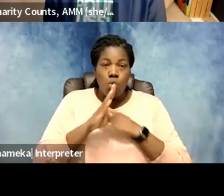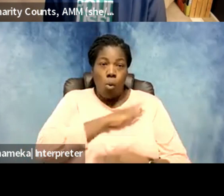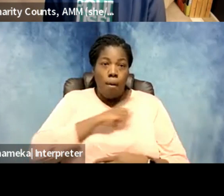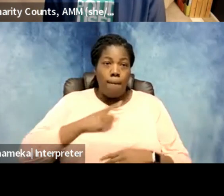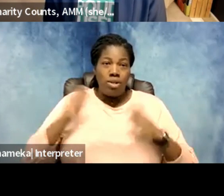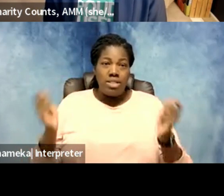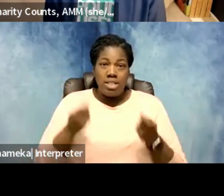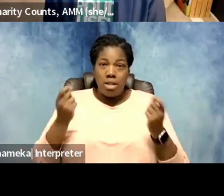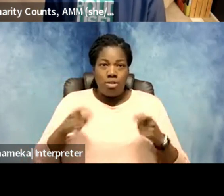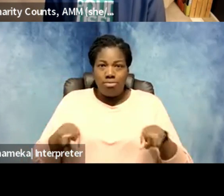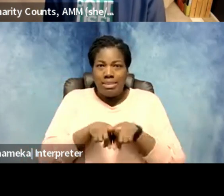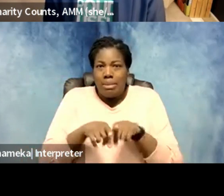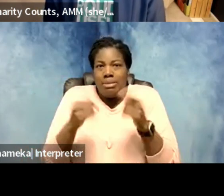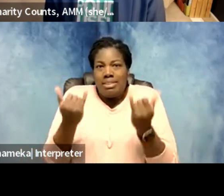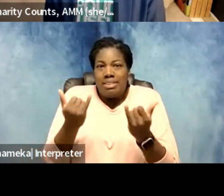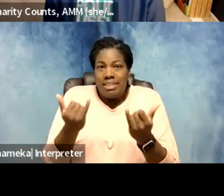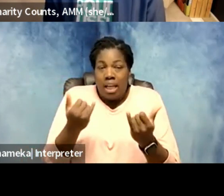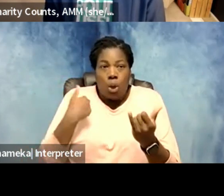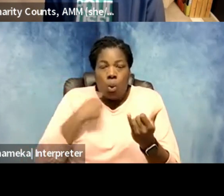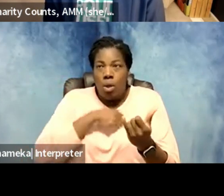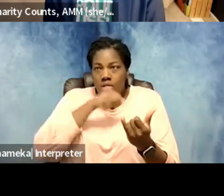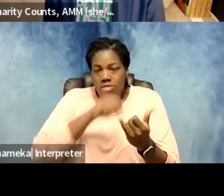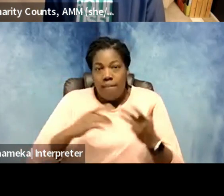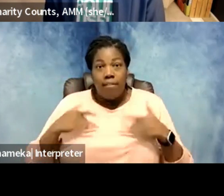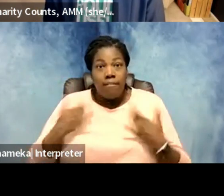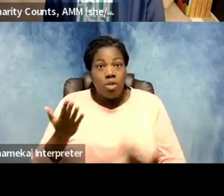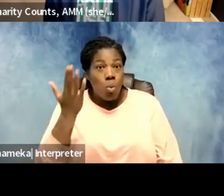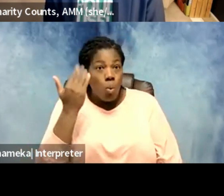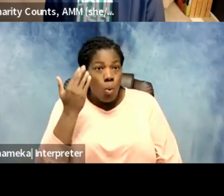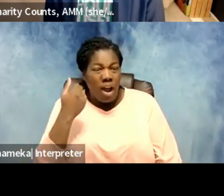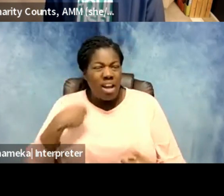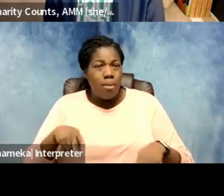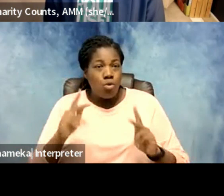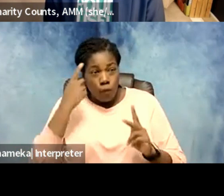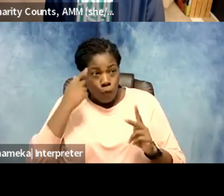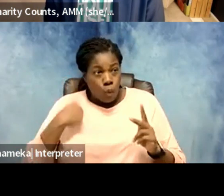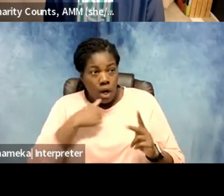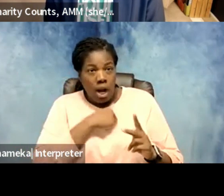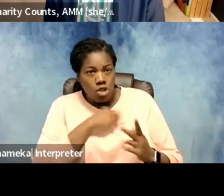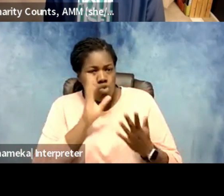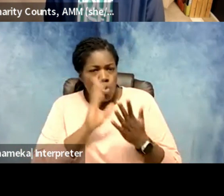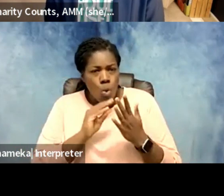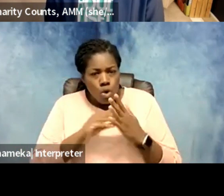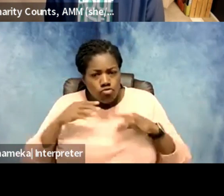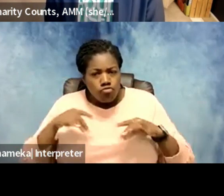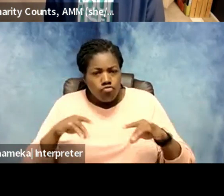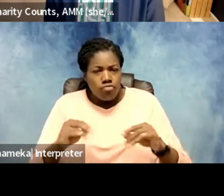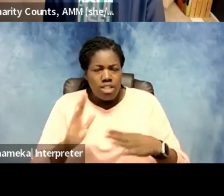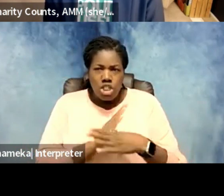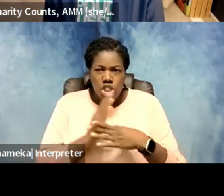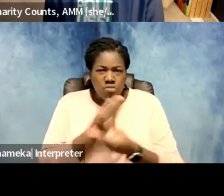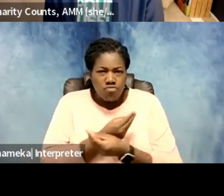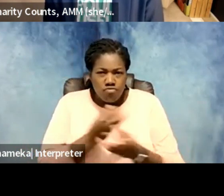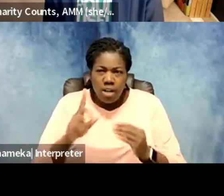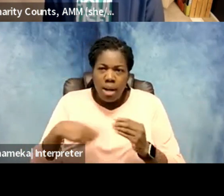the one this evening. We really love these events because it's been an opportunity for us to learn more and share more about